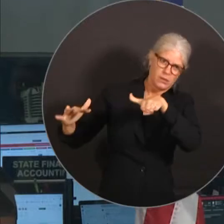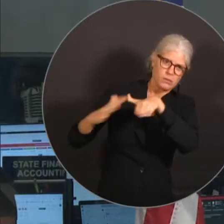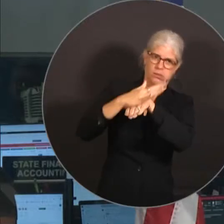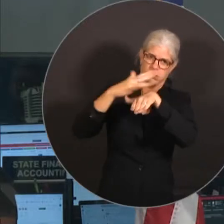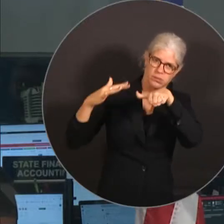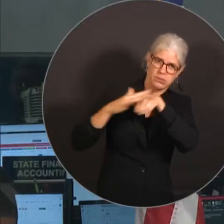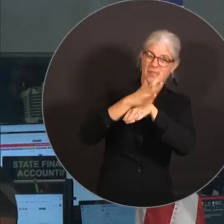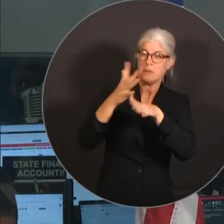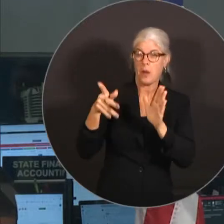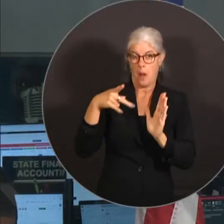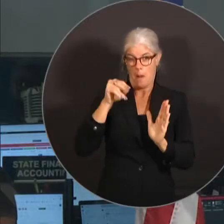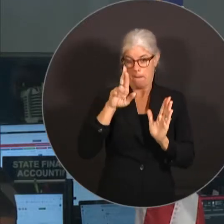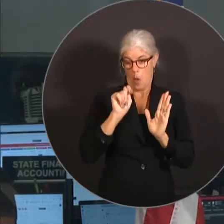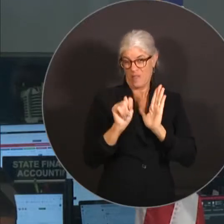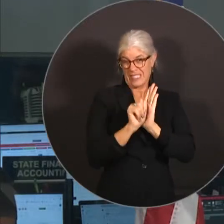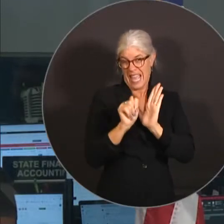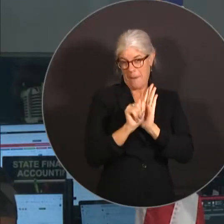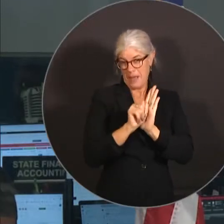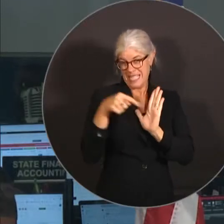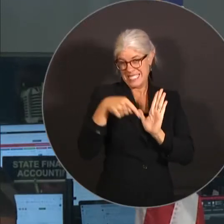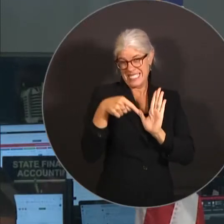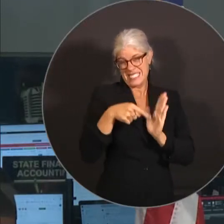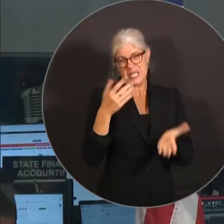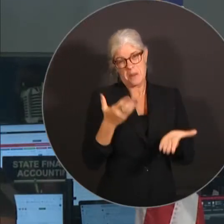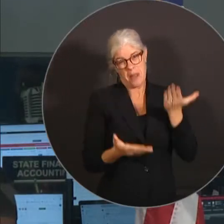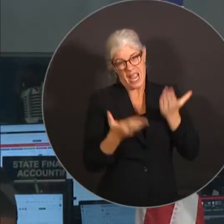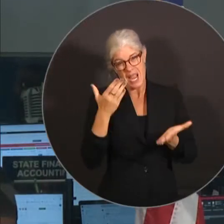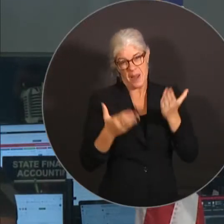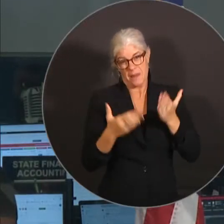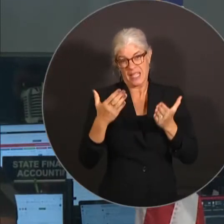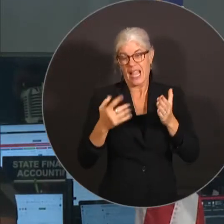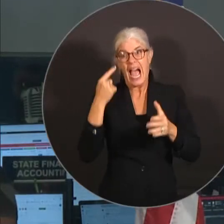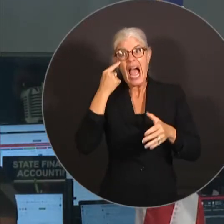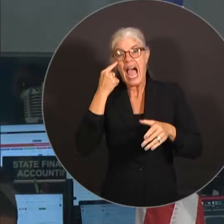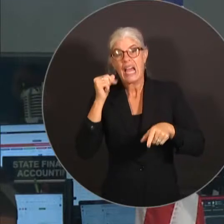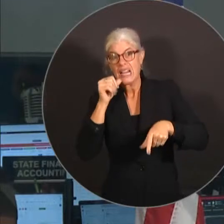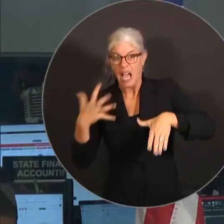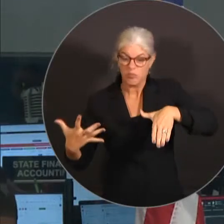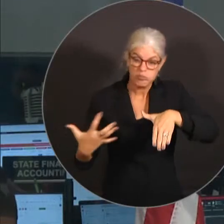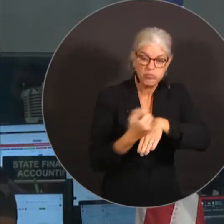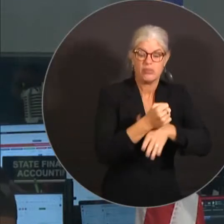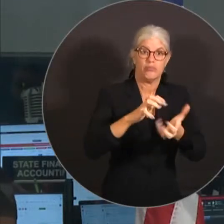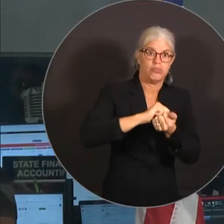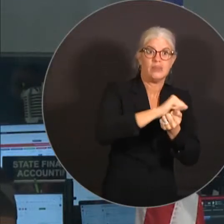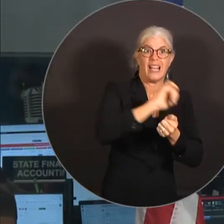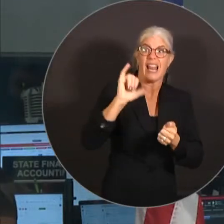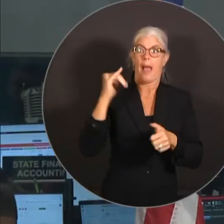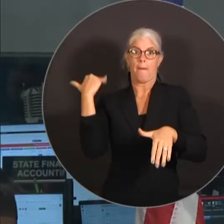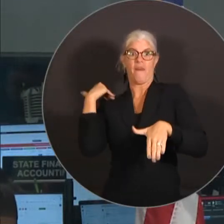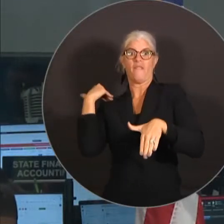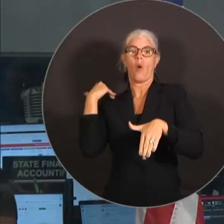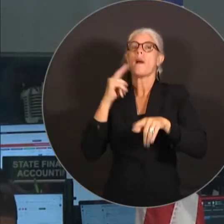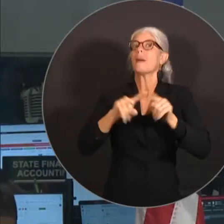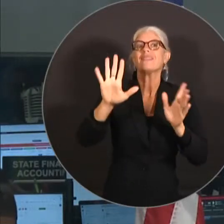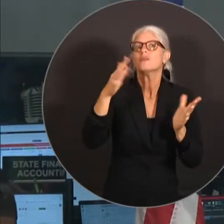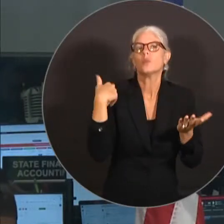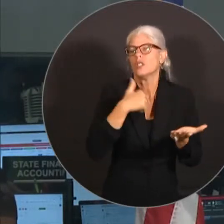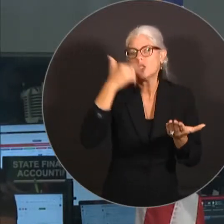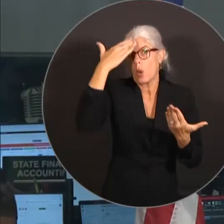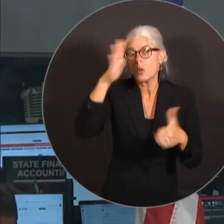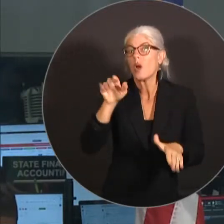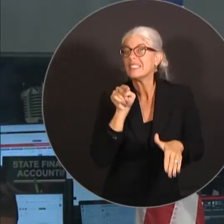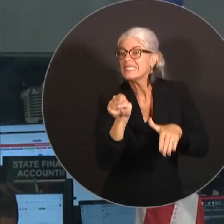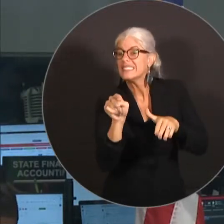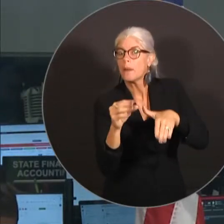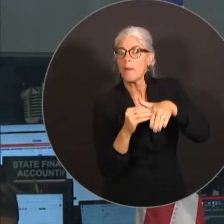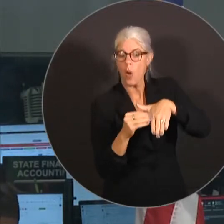going to take a major hit like it would have if it was a direct impact, but we'll see. Manatee is probably going to be a little bit closer to where